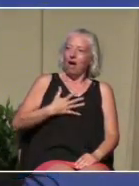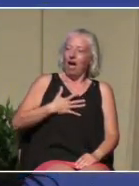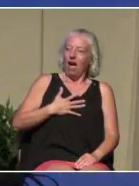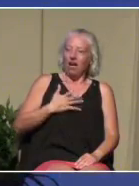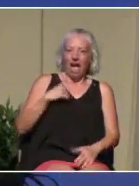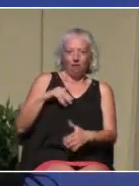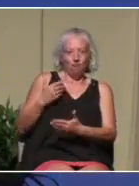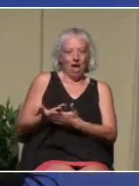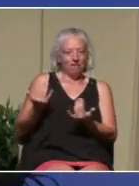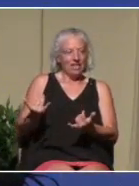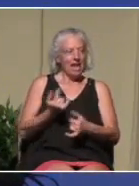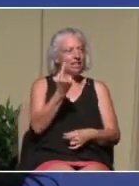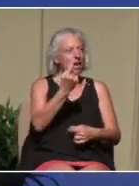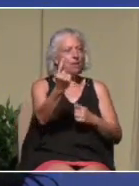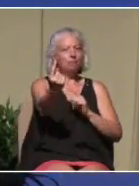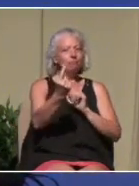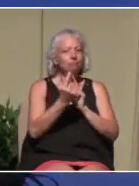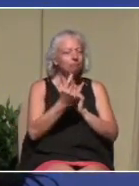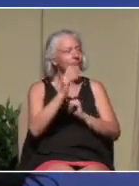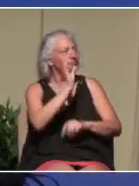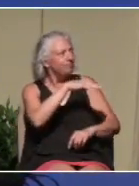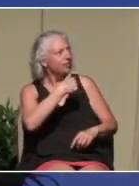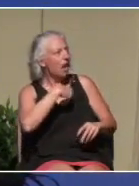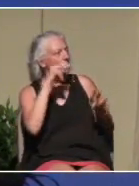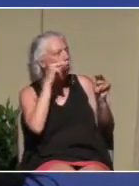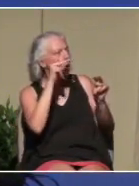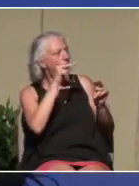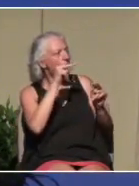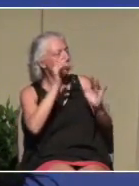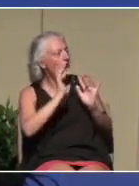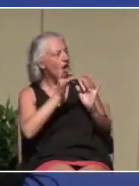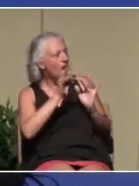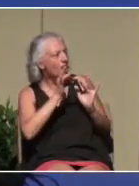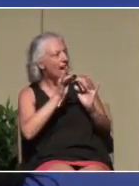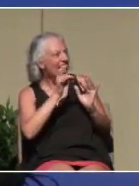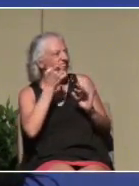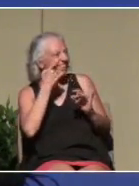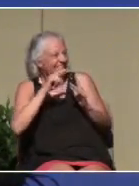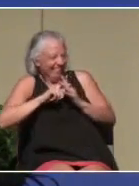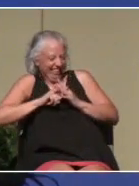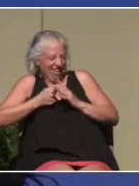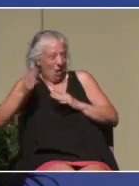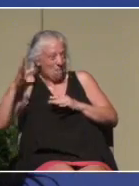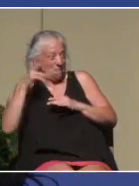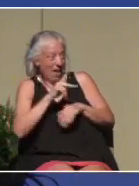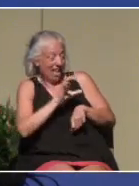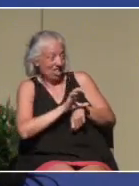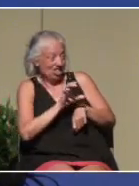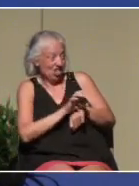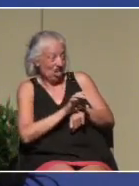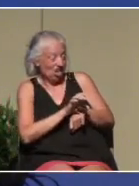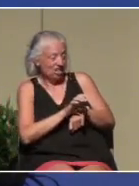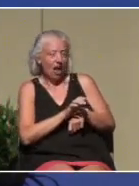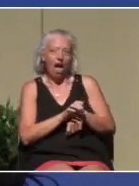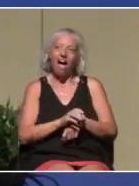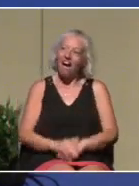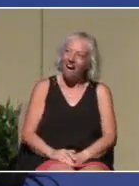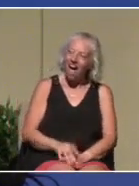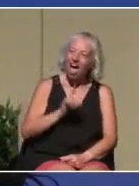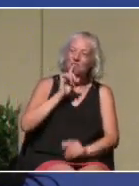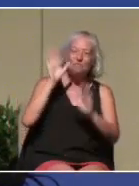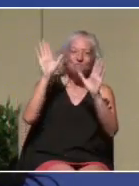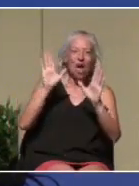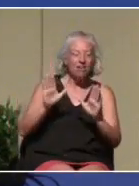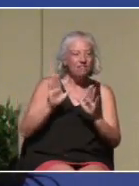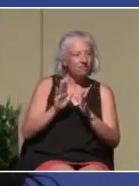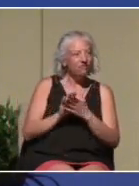said that they've been watching online, and they've just started coming back to church, and it's so wonderful to hear. Somebody